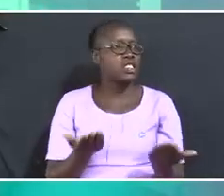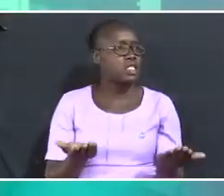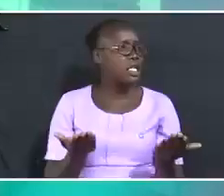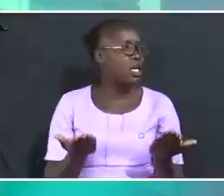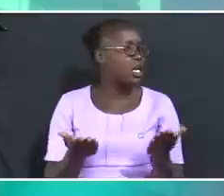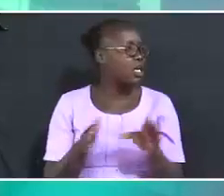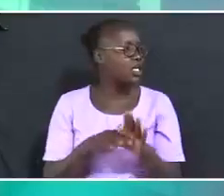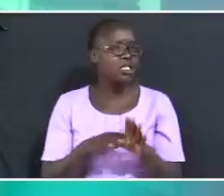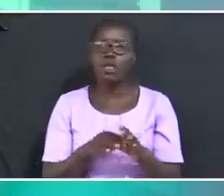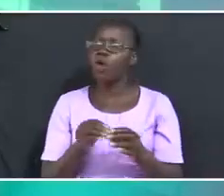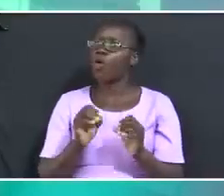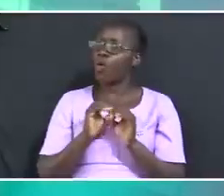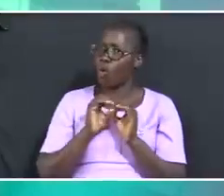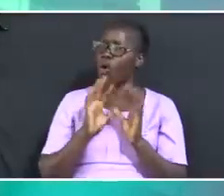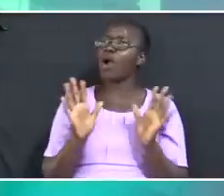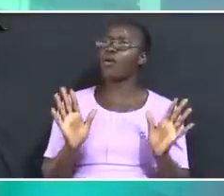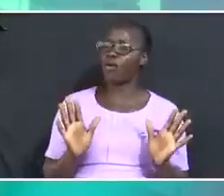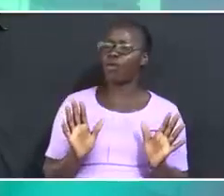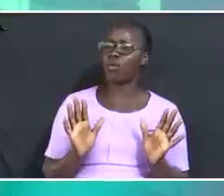said, wow,